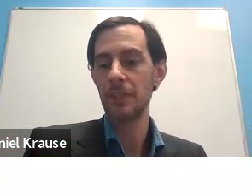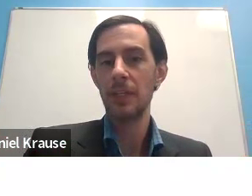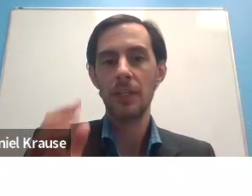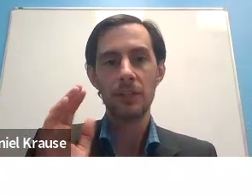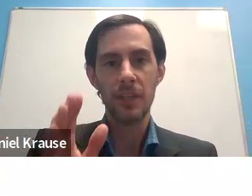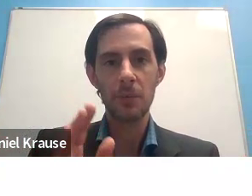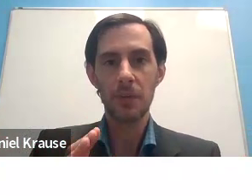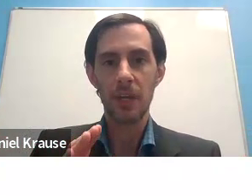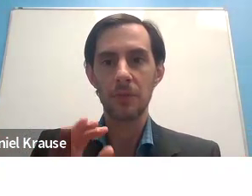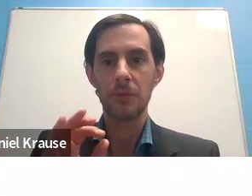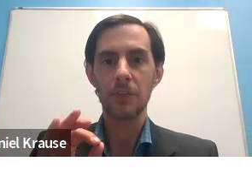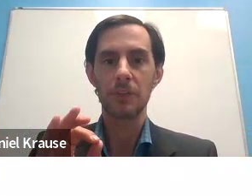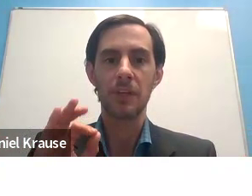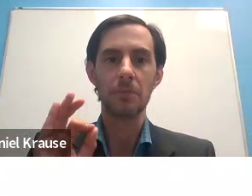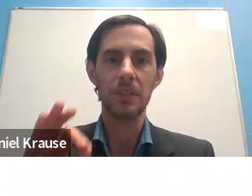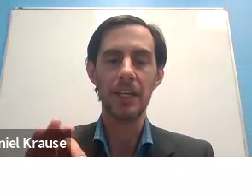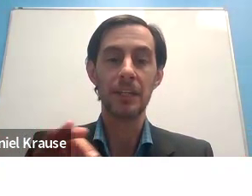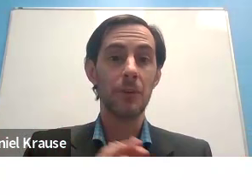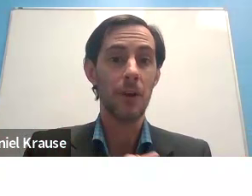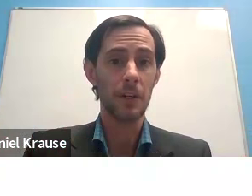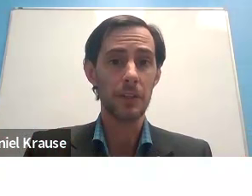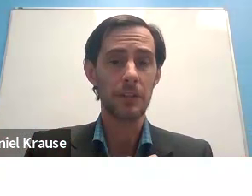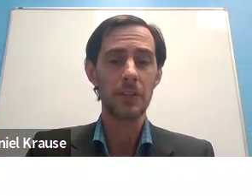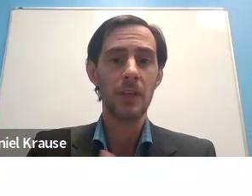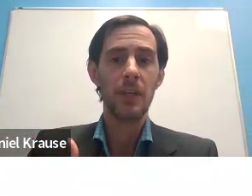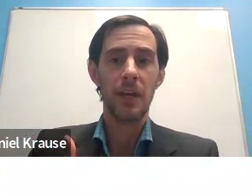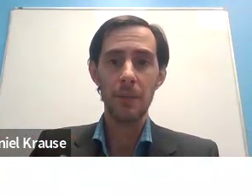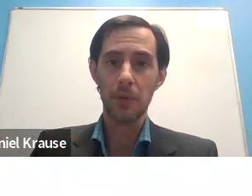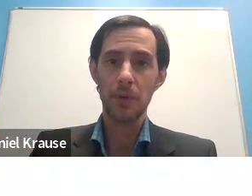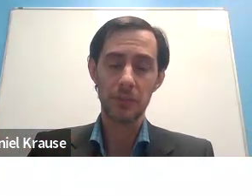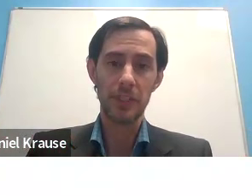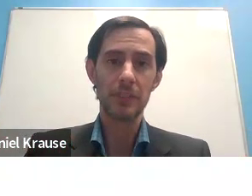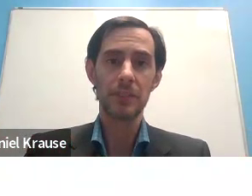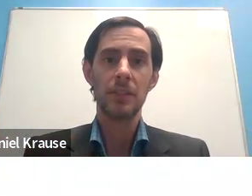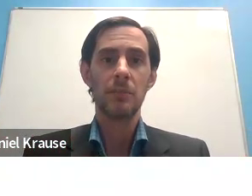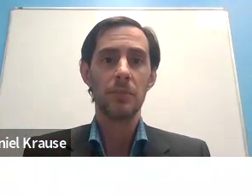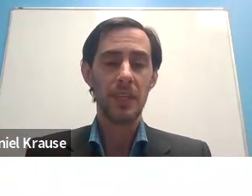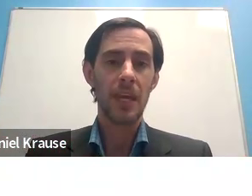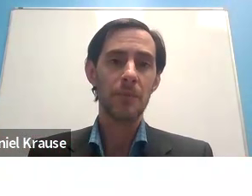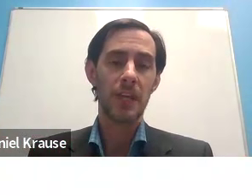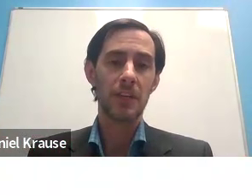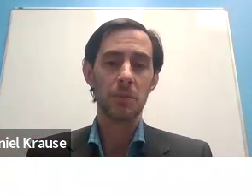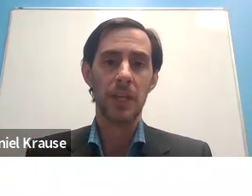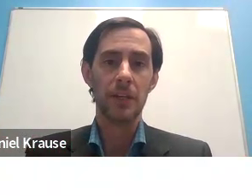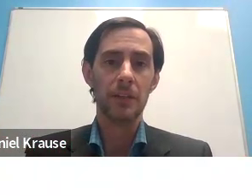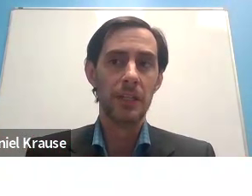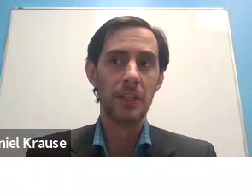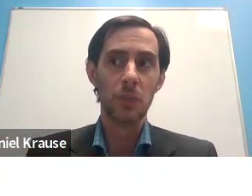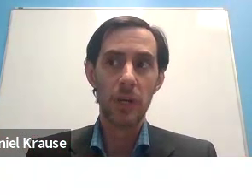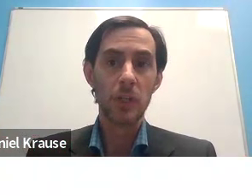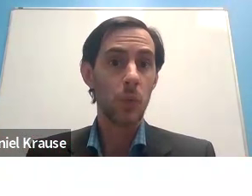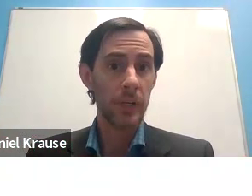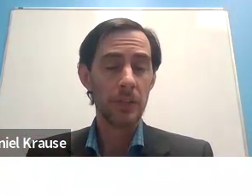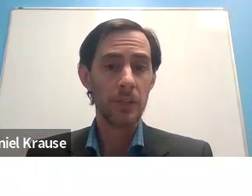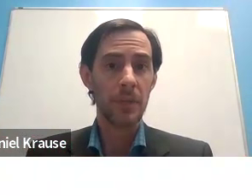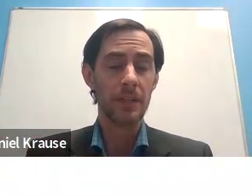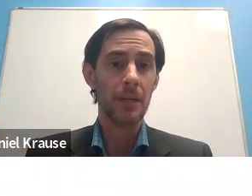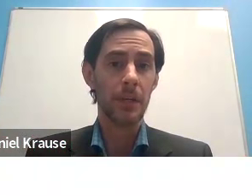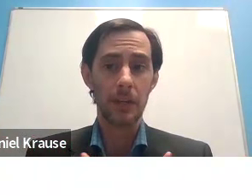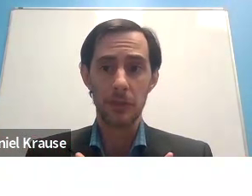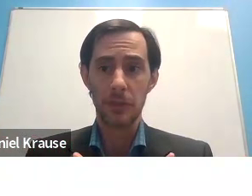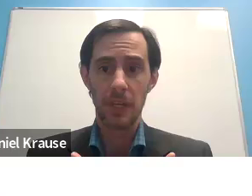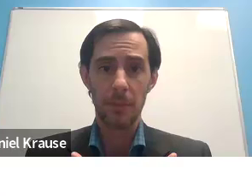life. Today, we're going to be focusing on planning for artists. I personally became a financial planner in 2020